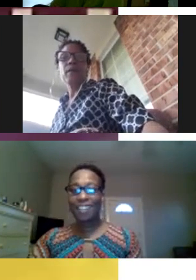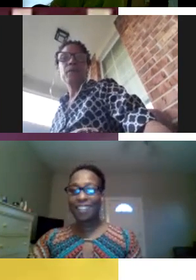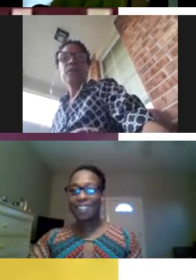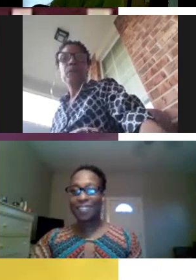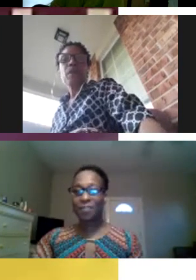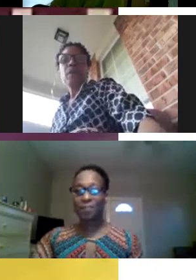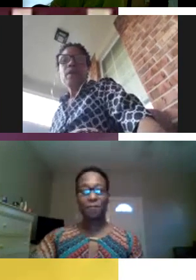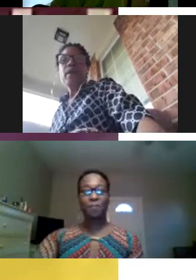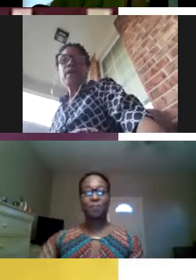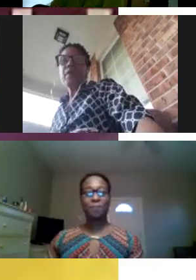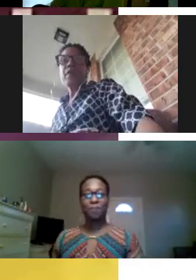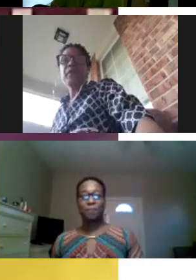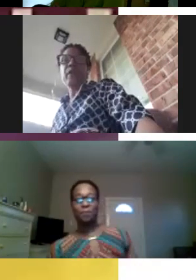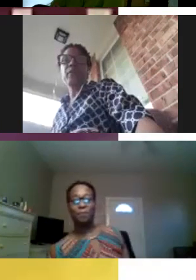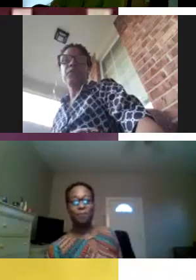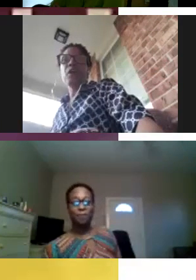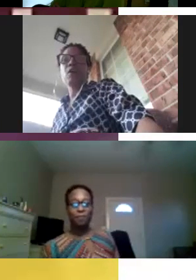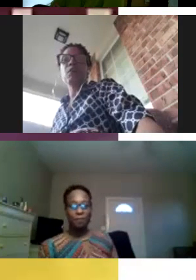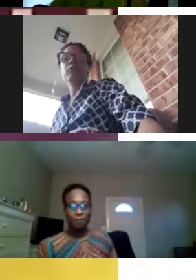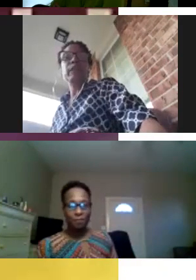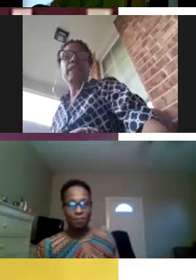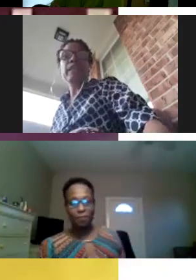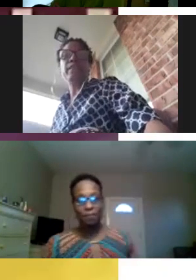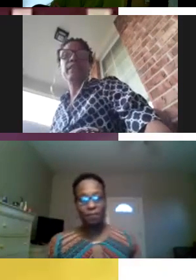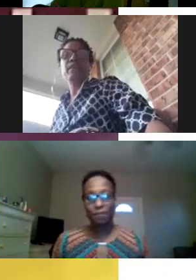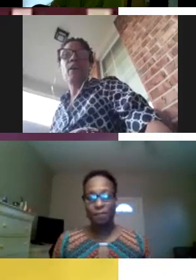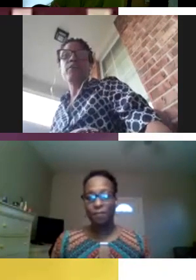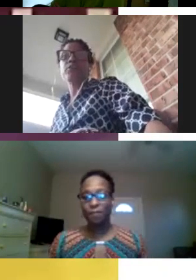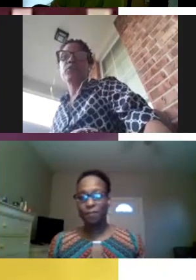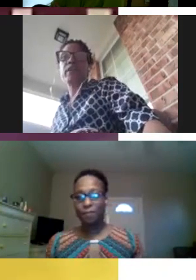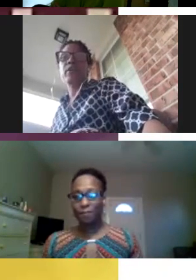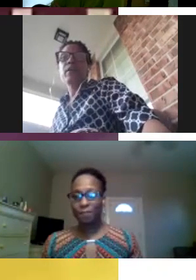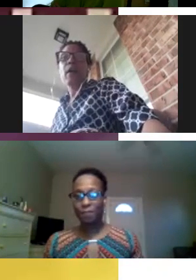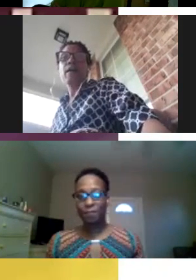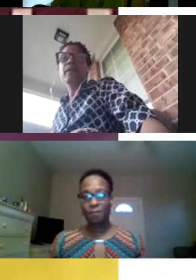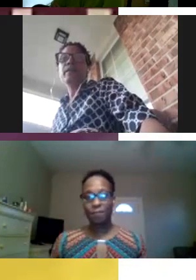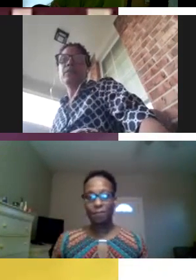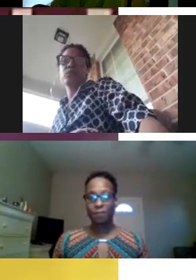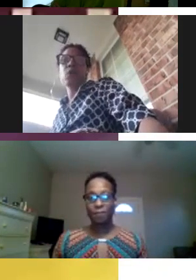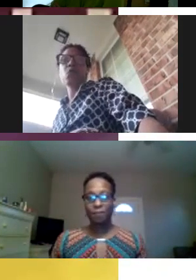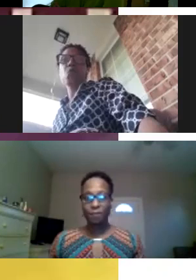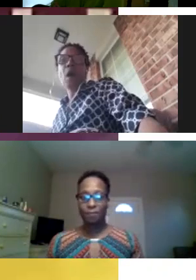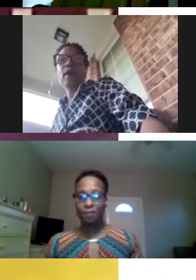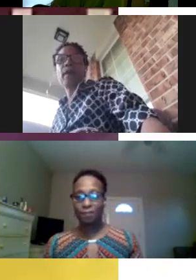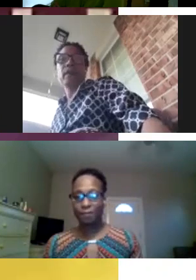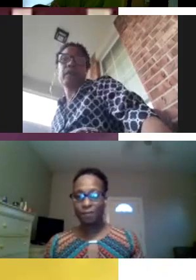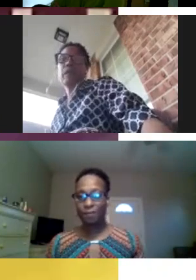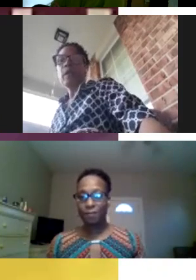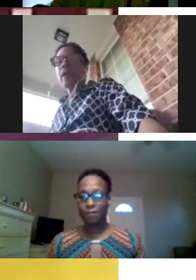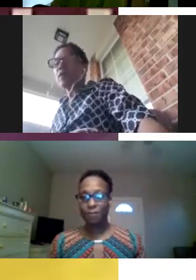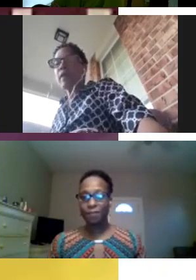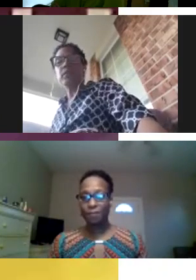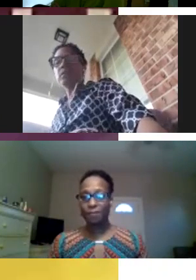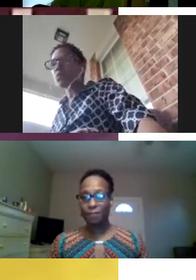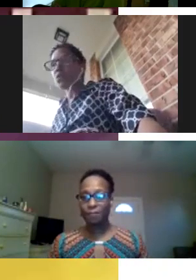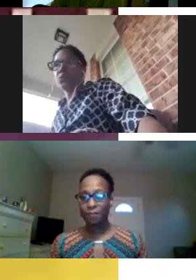Hey. If healthcare for all isn't on your radar, I need to know why. And